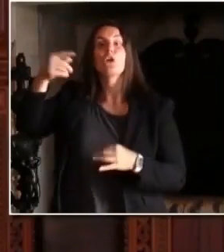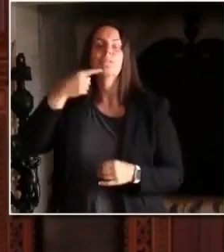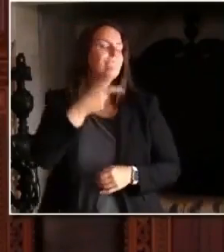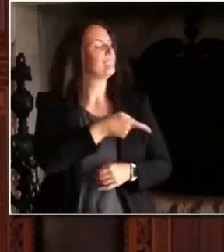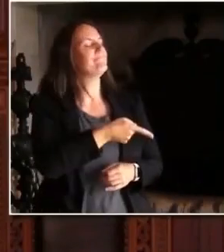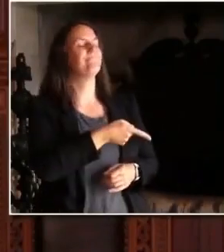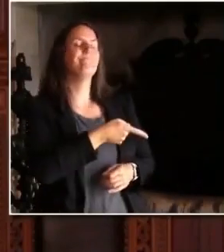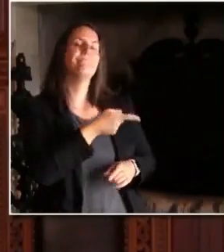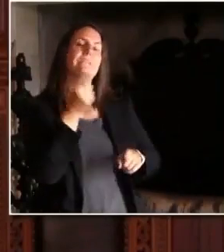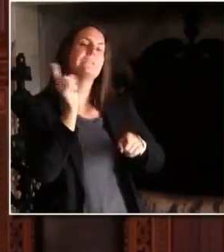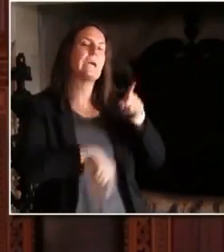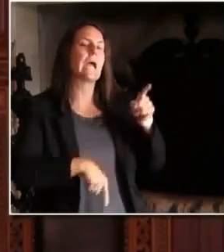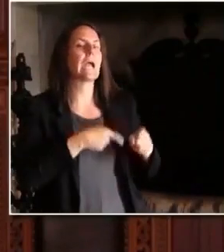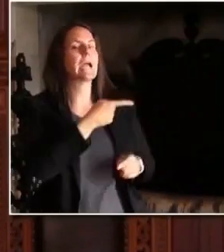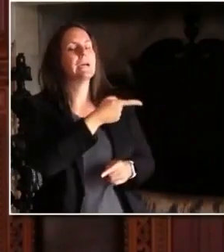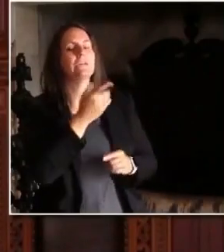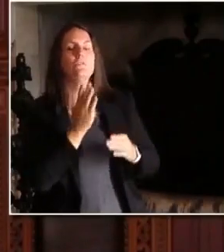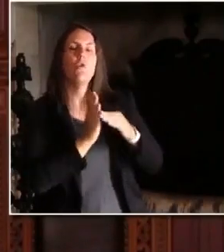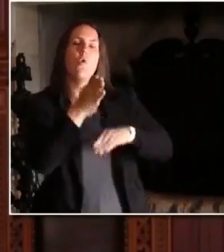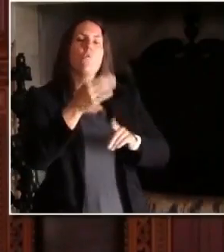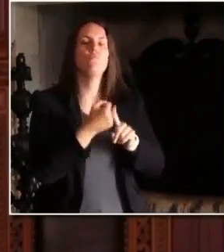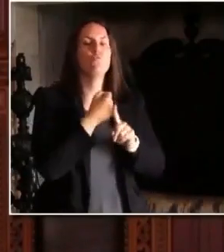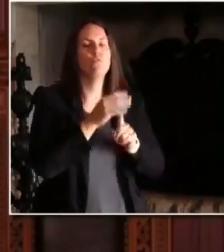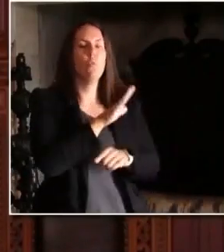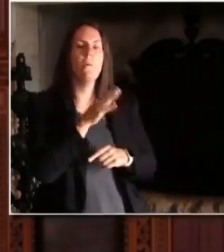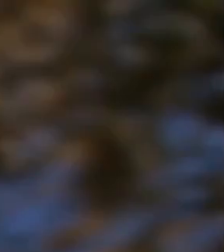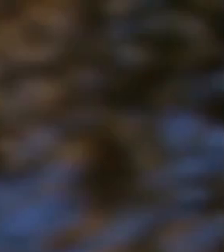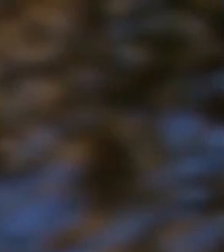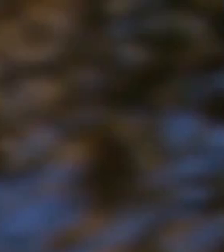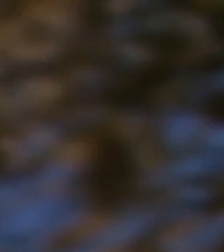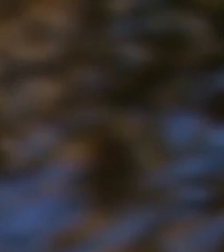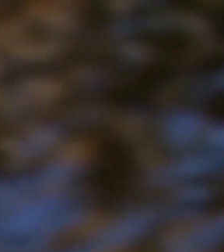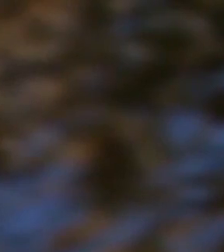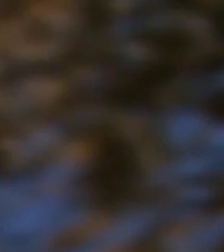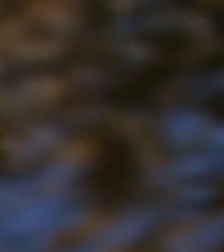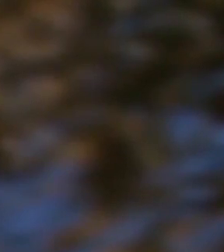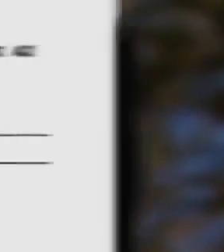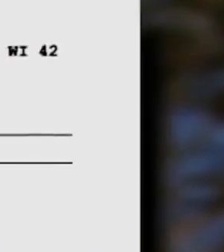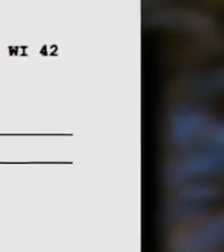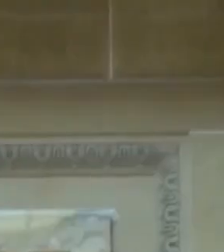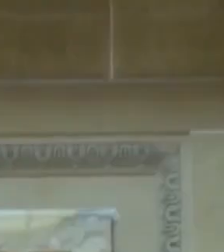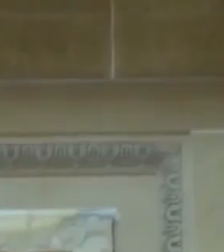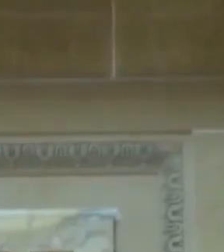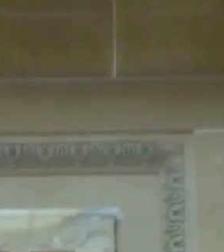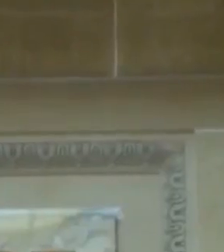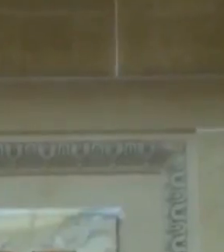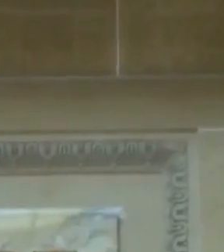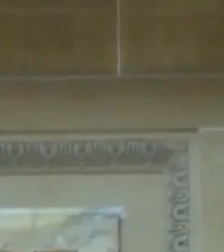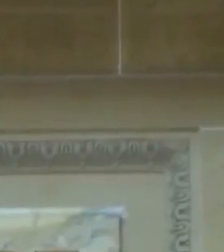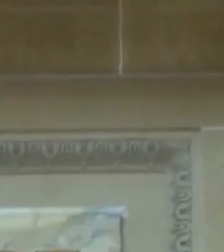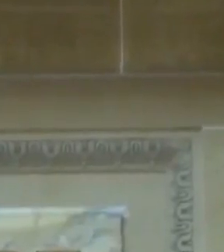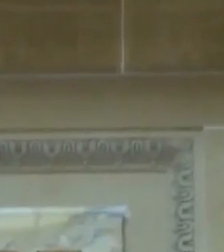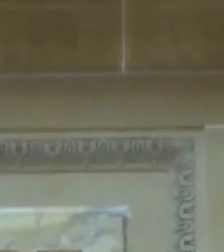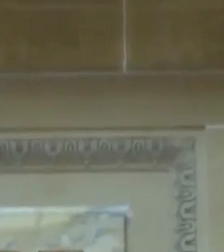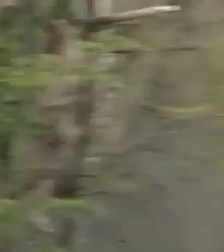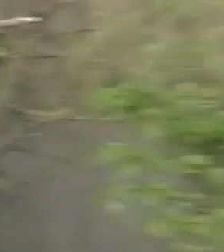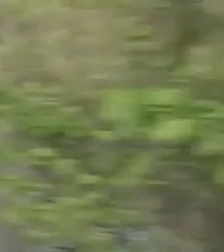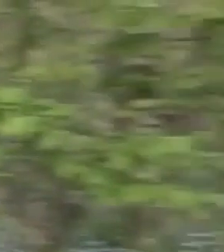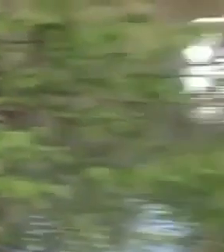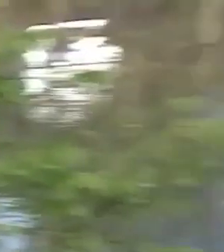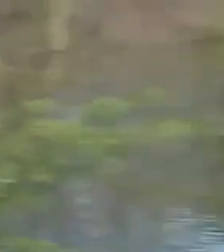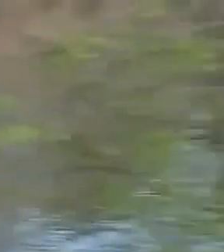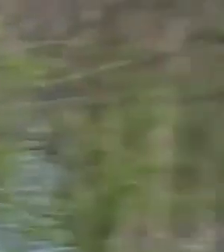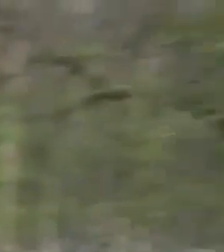really don't know if I have the authority to do that. Evers blamed a Republican lawsuit and state Supreme Court ruling in May